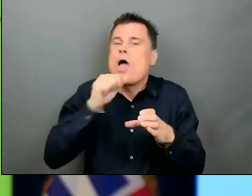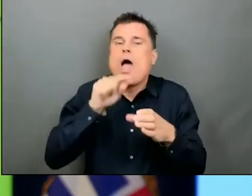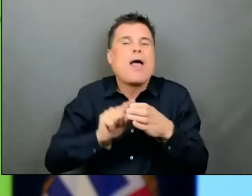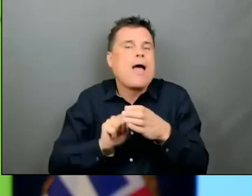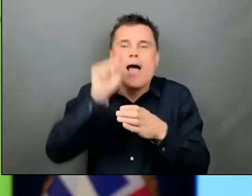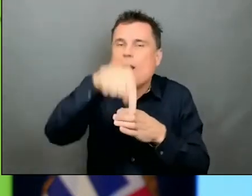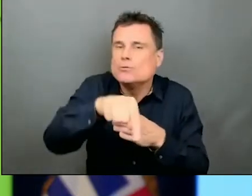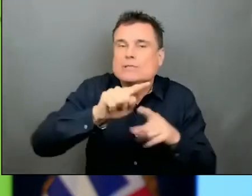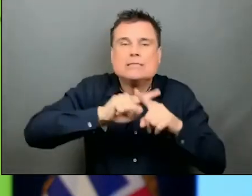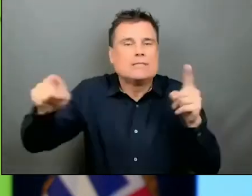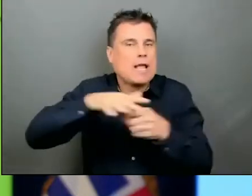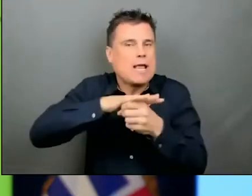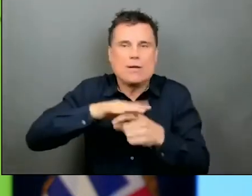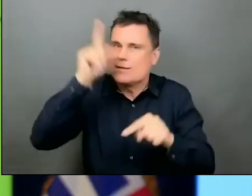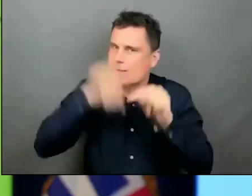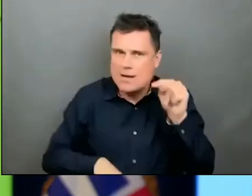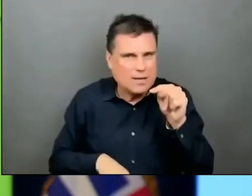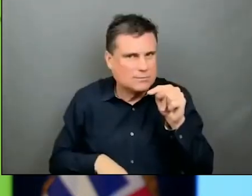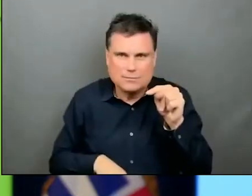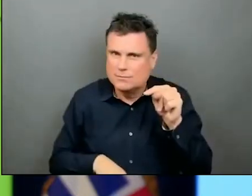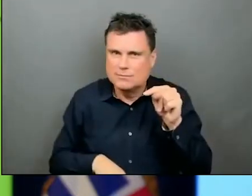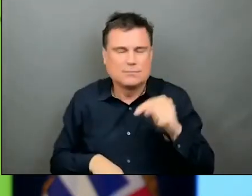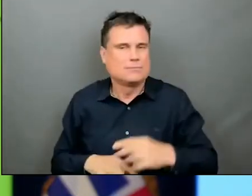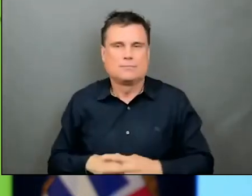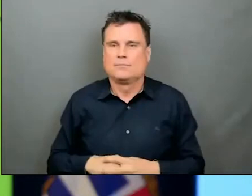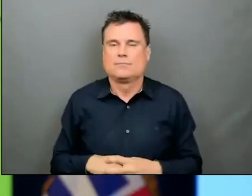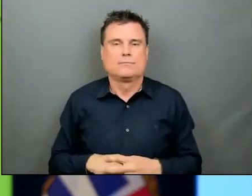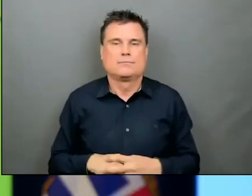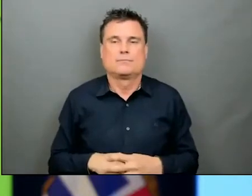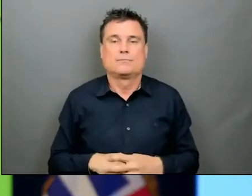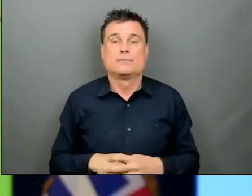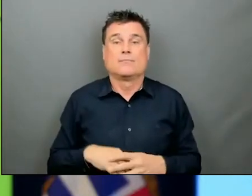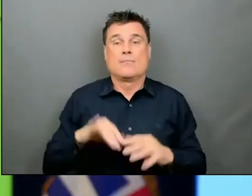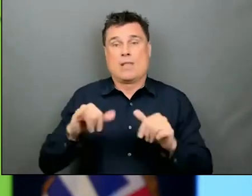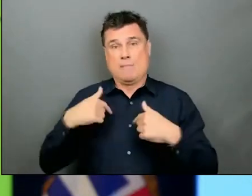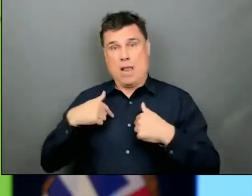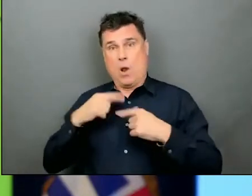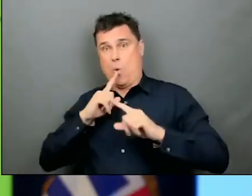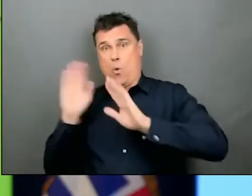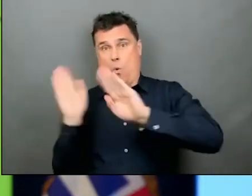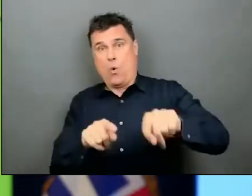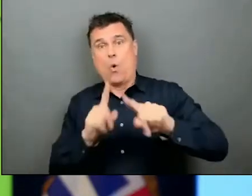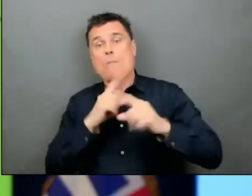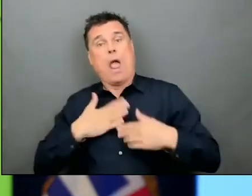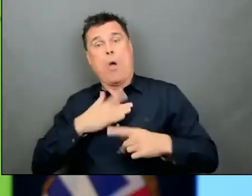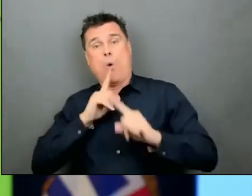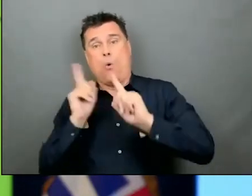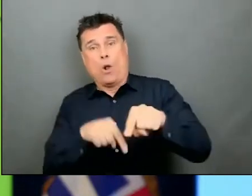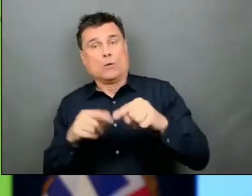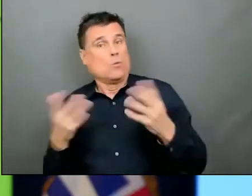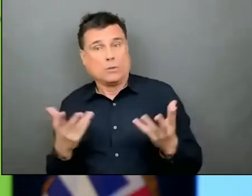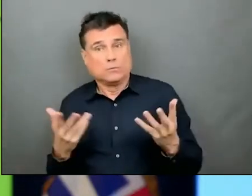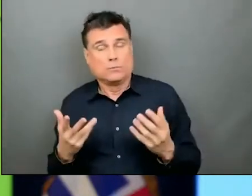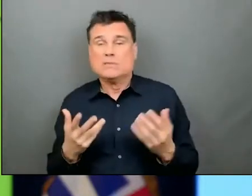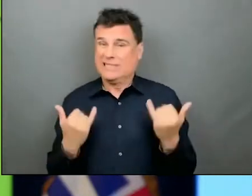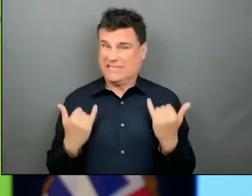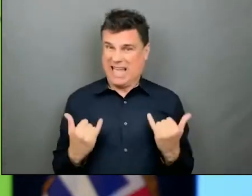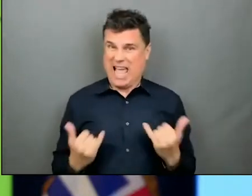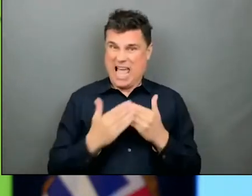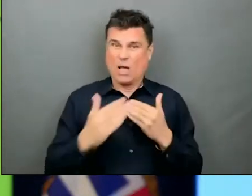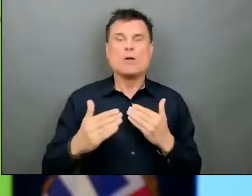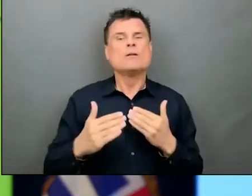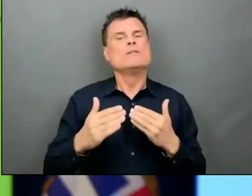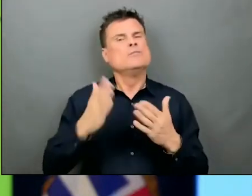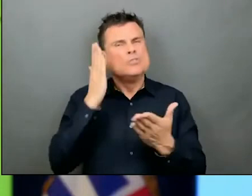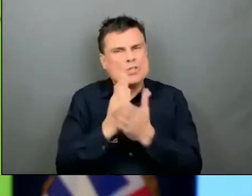or combined region. This order is to ensure that people stop traversing